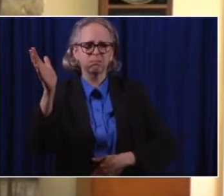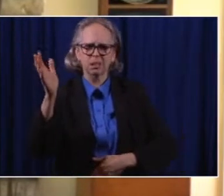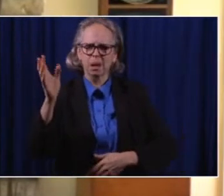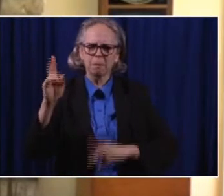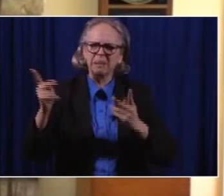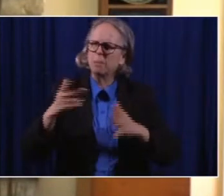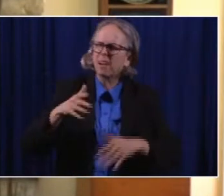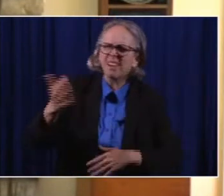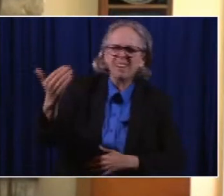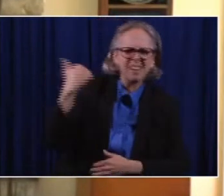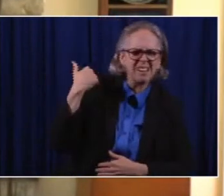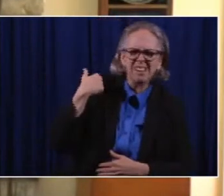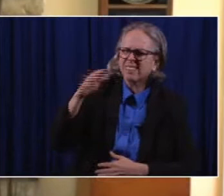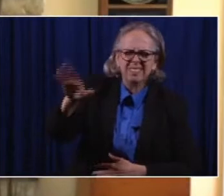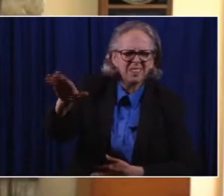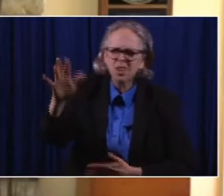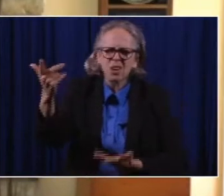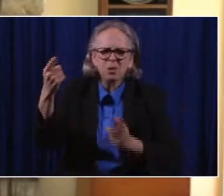It's hope.